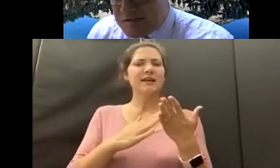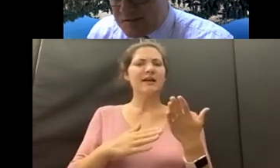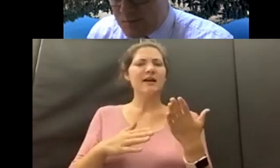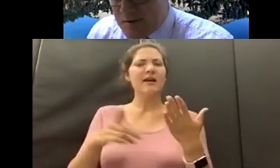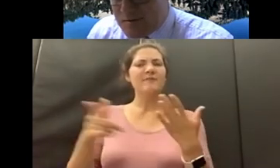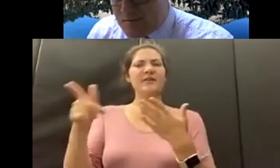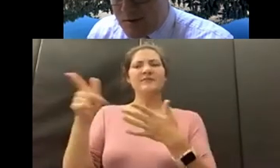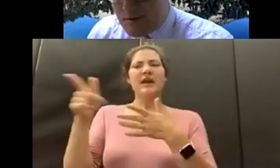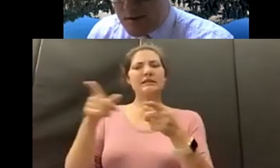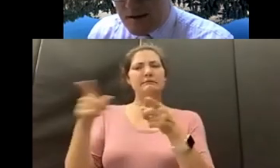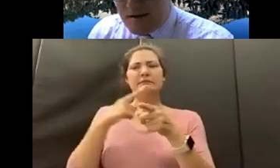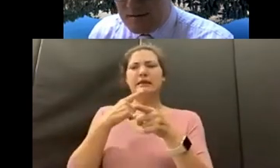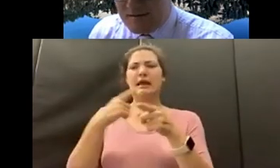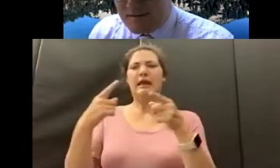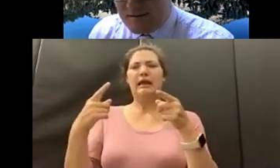arguments